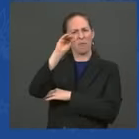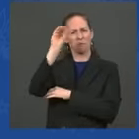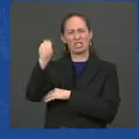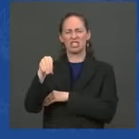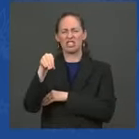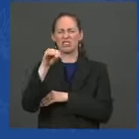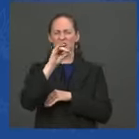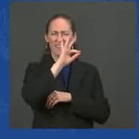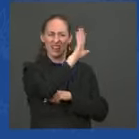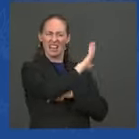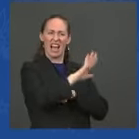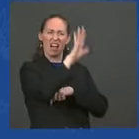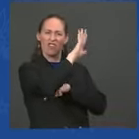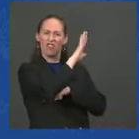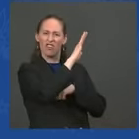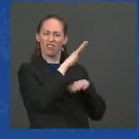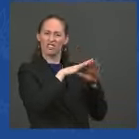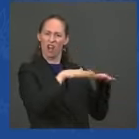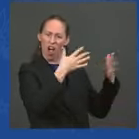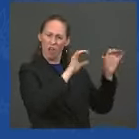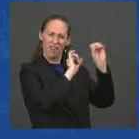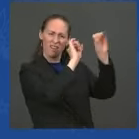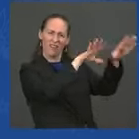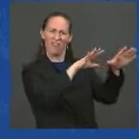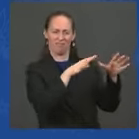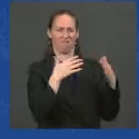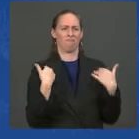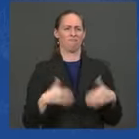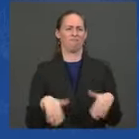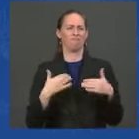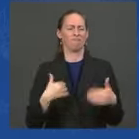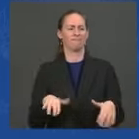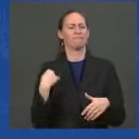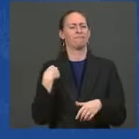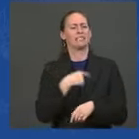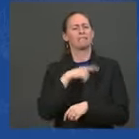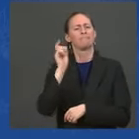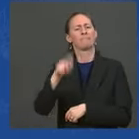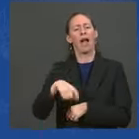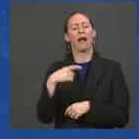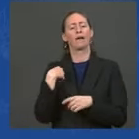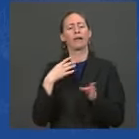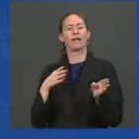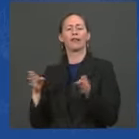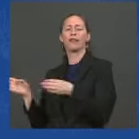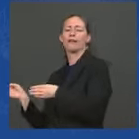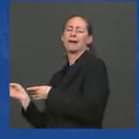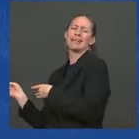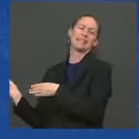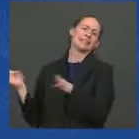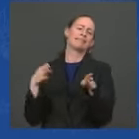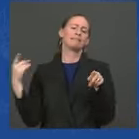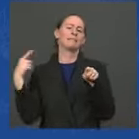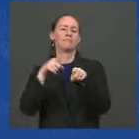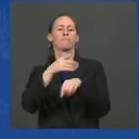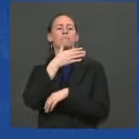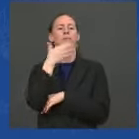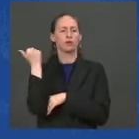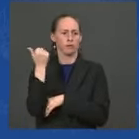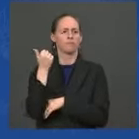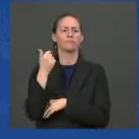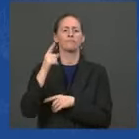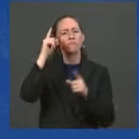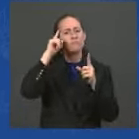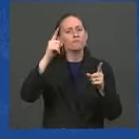90%. My plan gets us back on track. Provides 2 years of high-quality preschool for every child